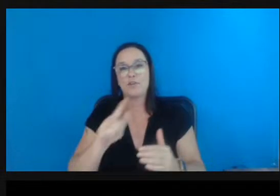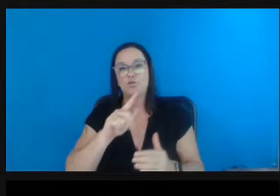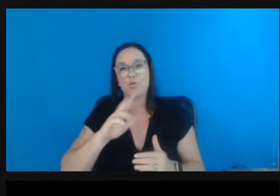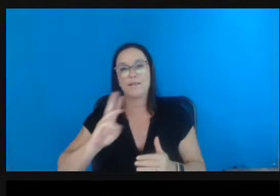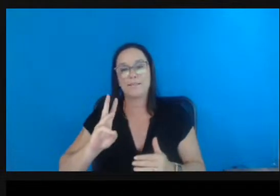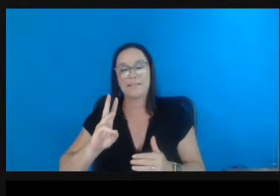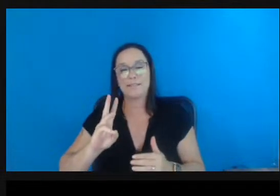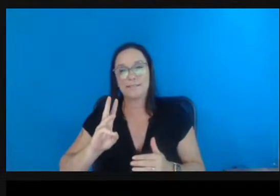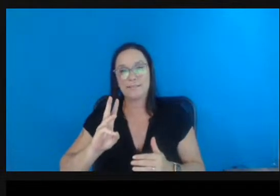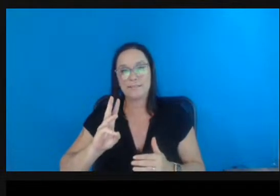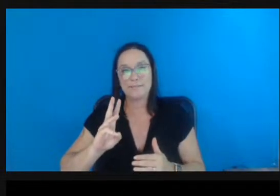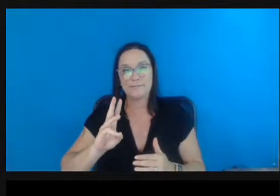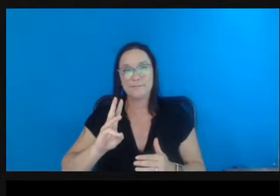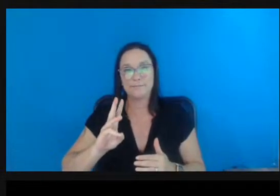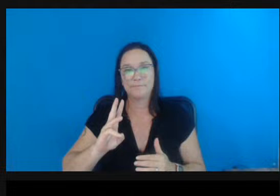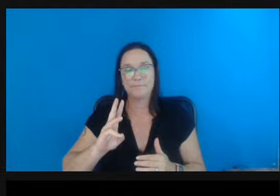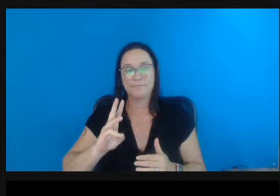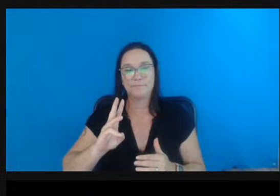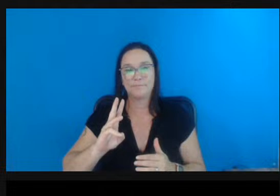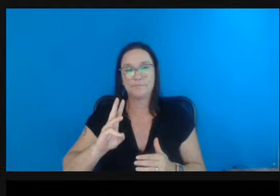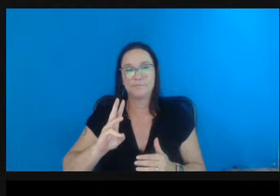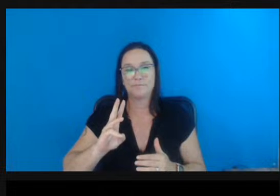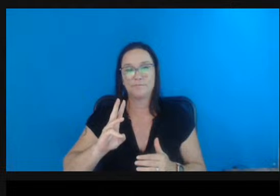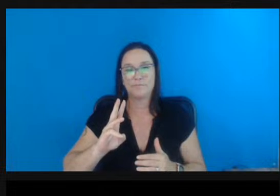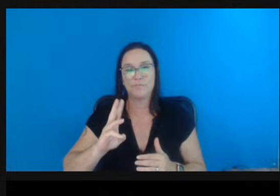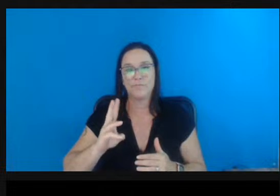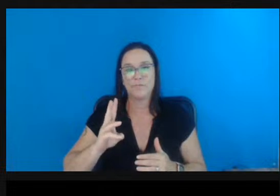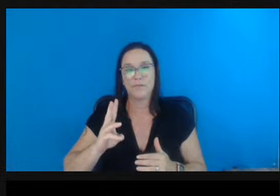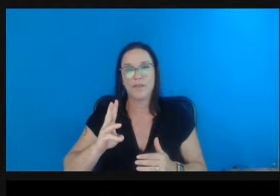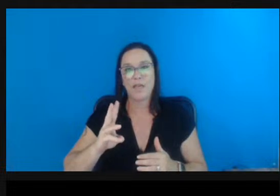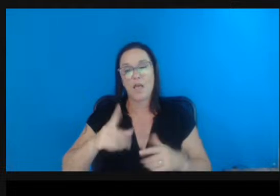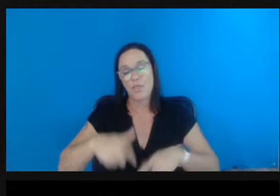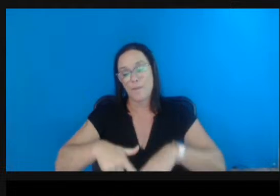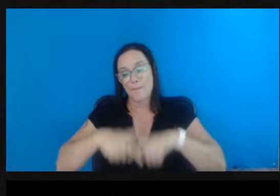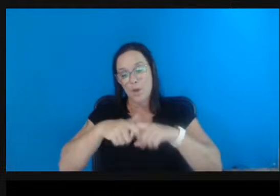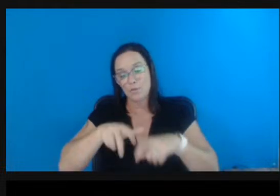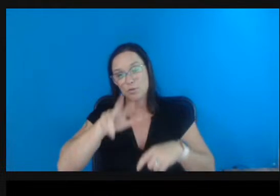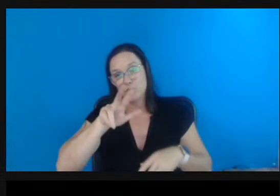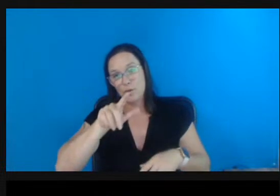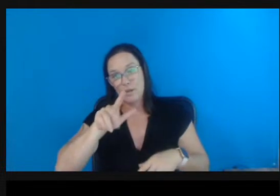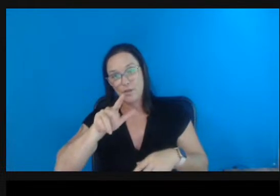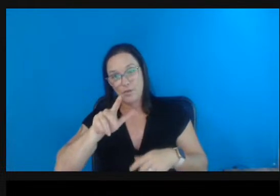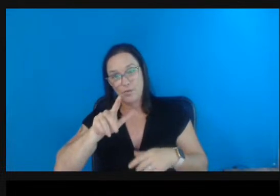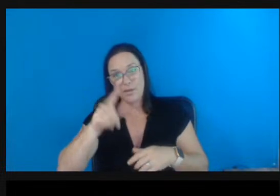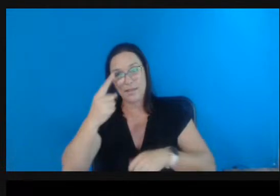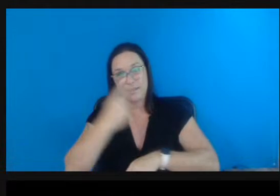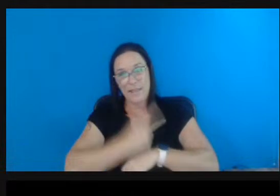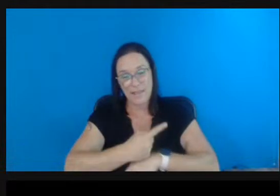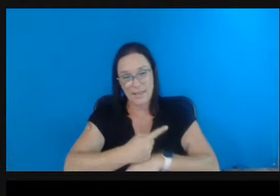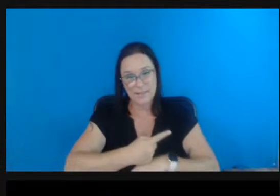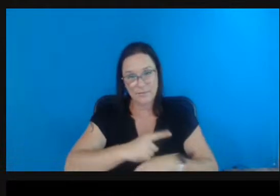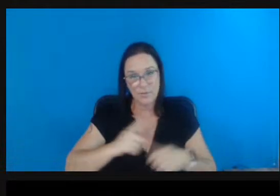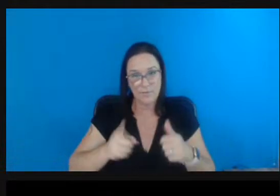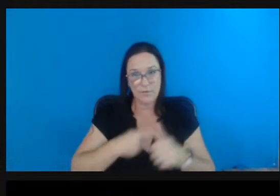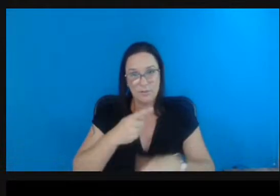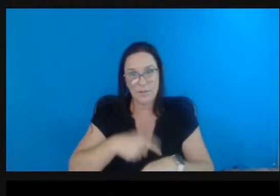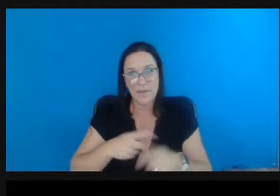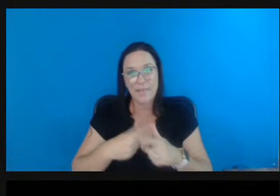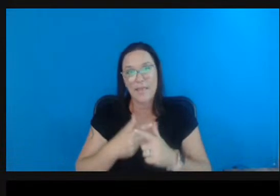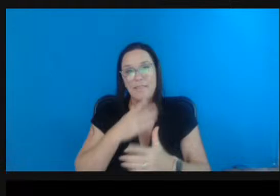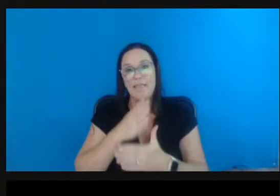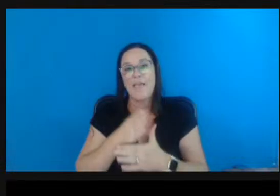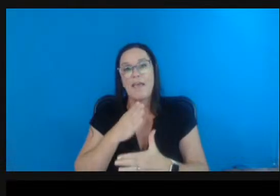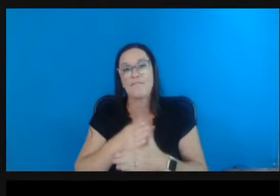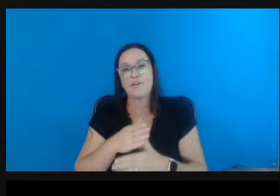So for example, the pause was 23 days for the first 16, and it on average was